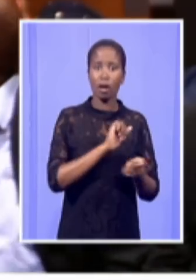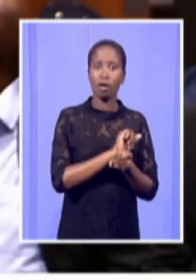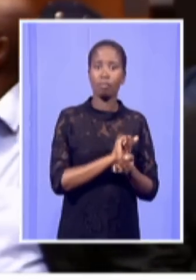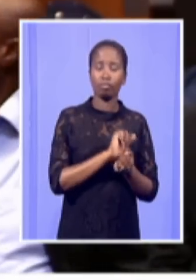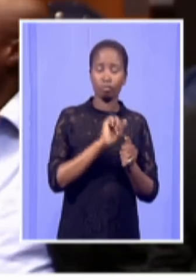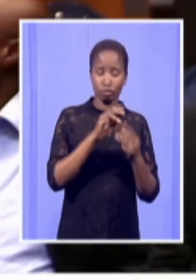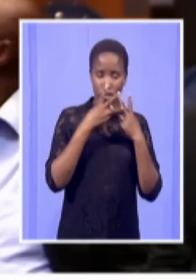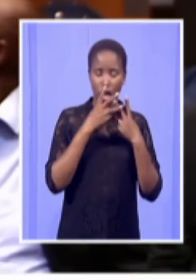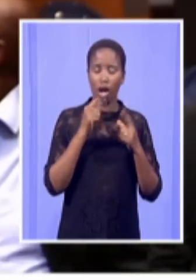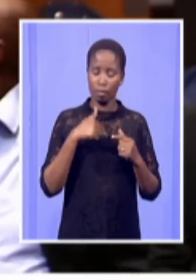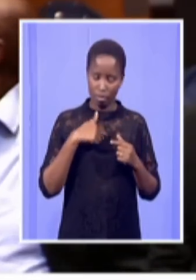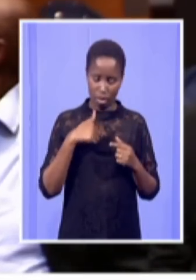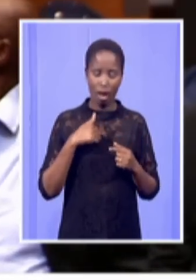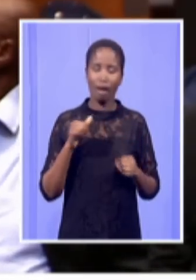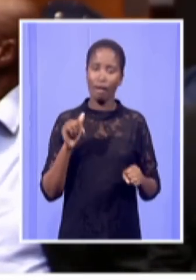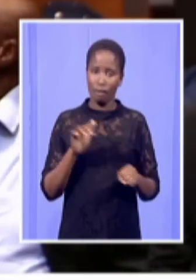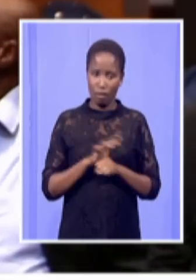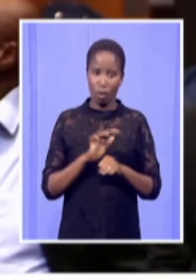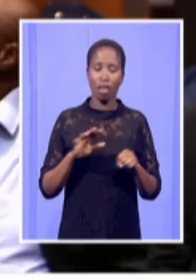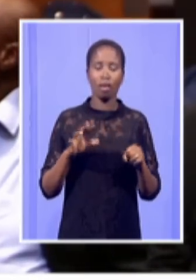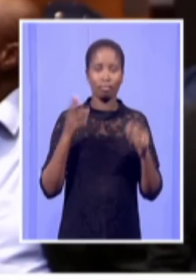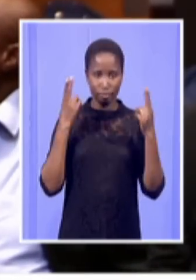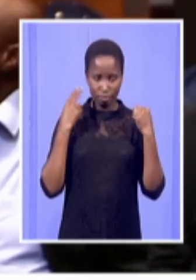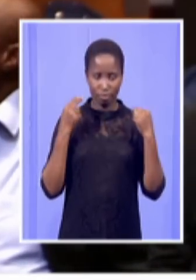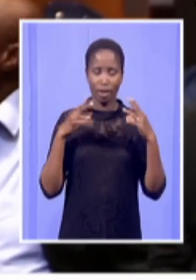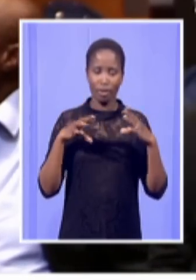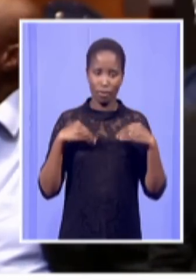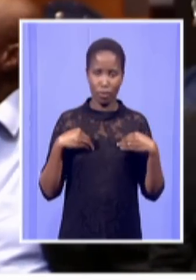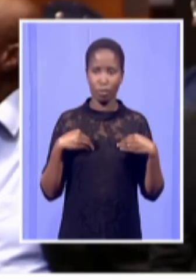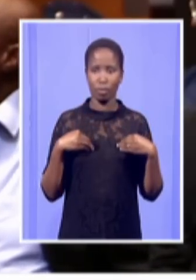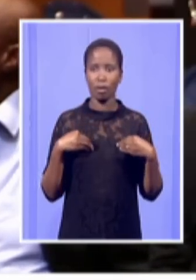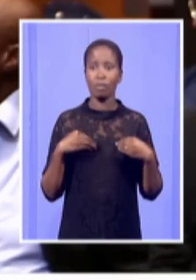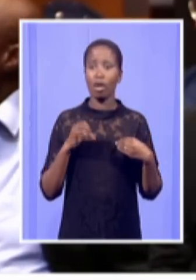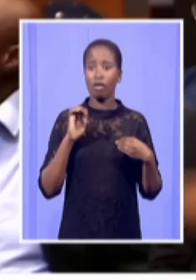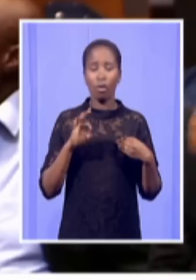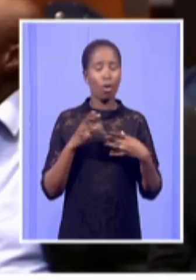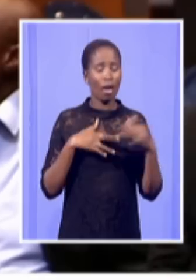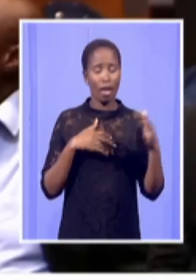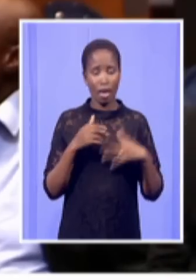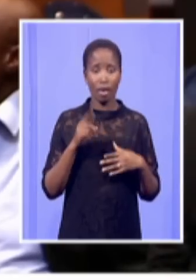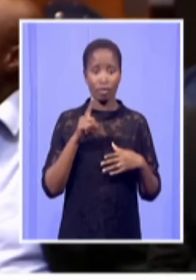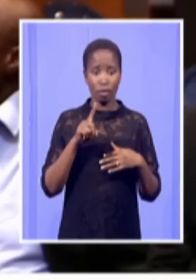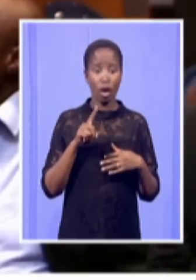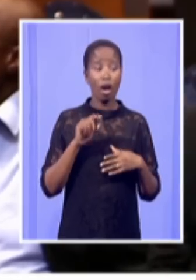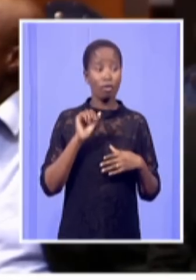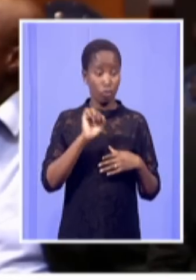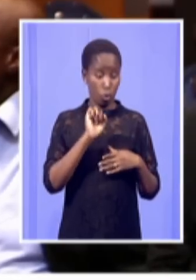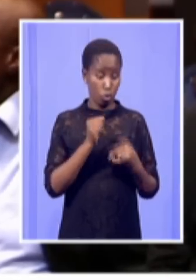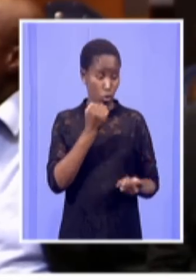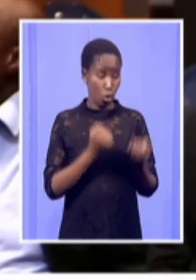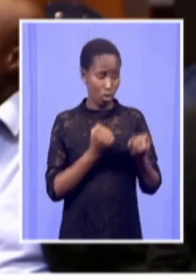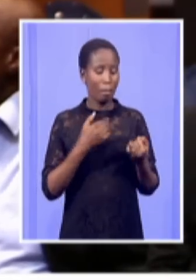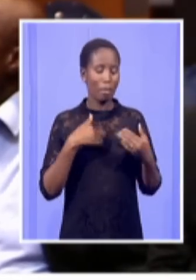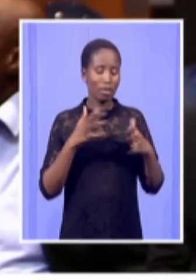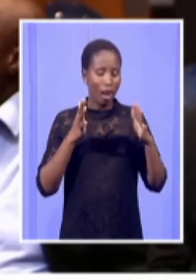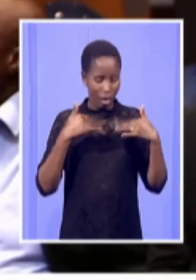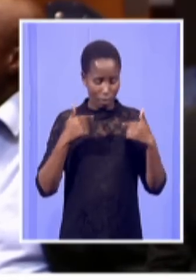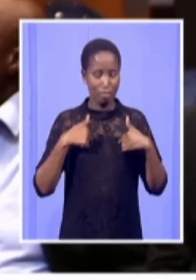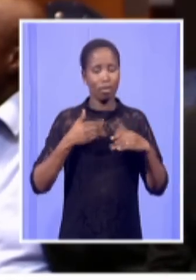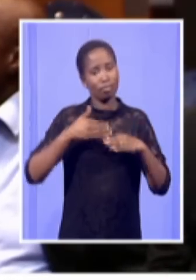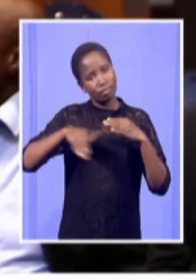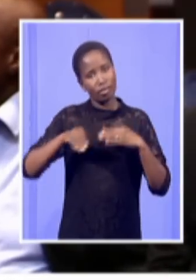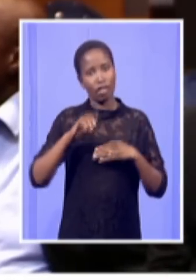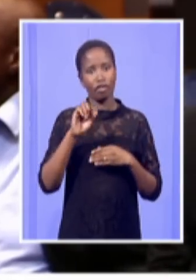submit that a proper case has been made out and that it is in the interest of justice to release me on bail pending the finalisation of